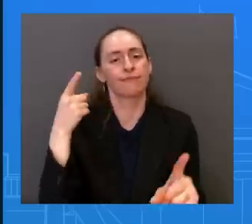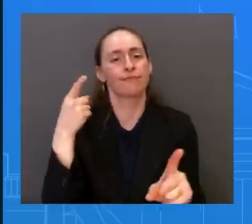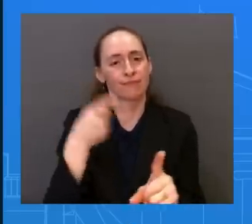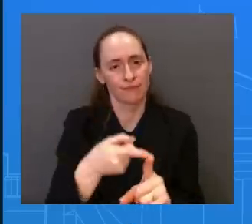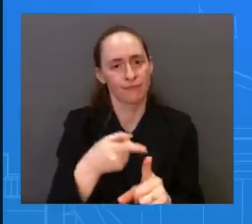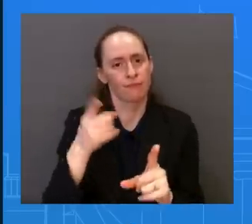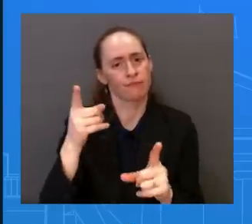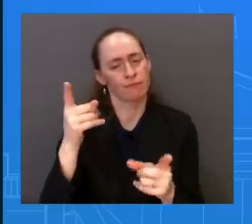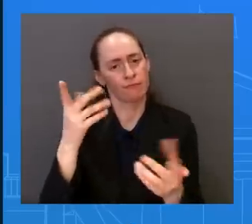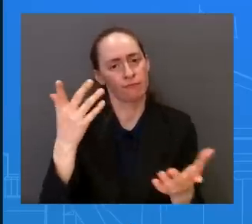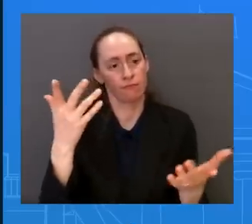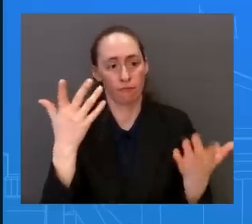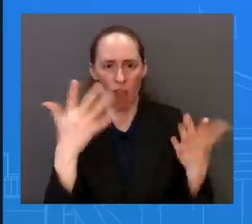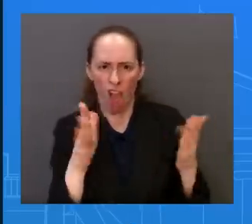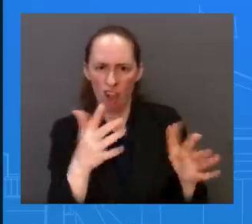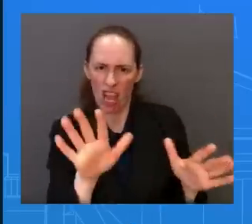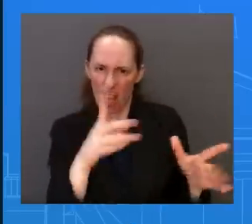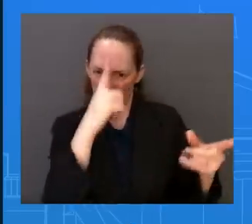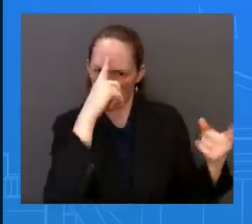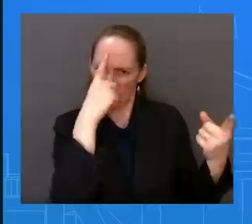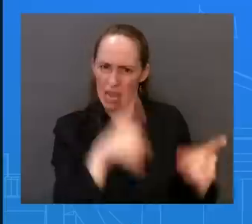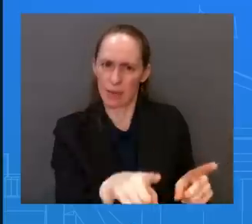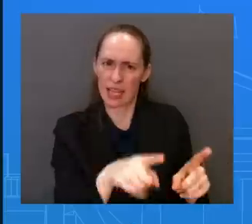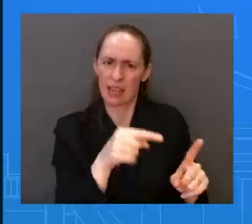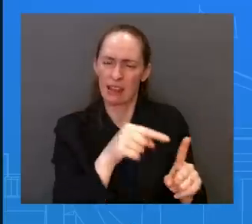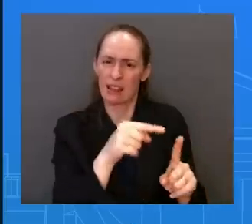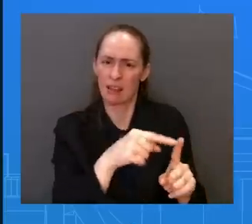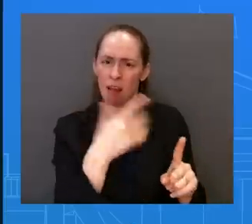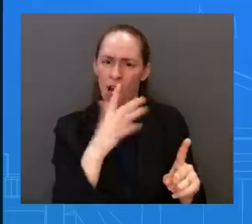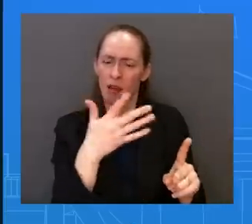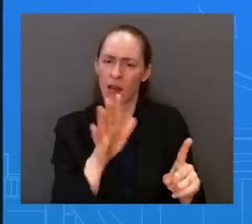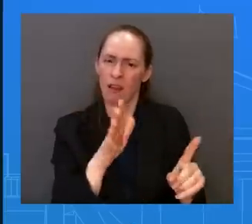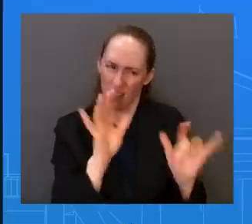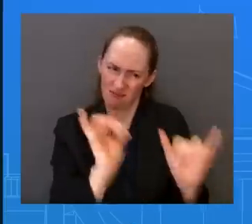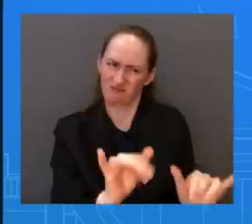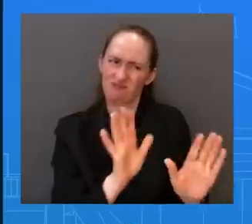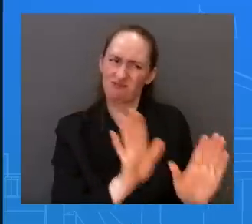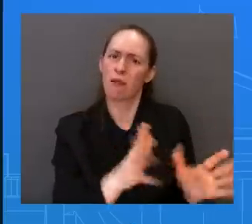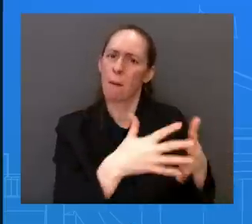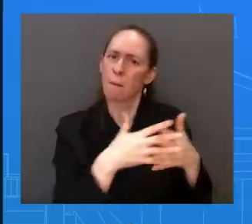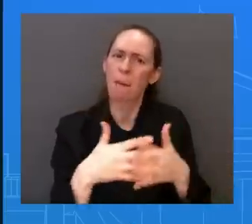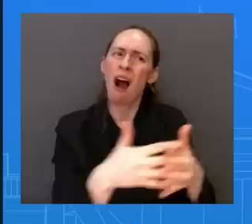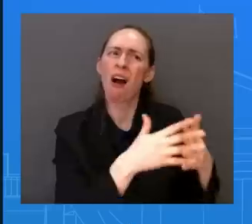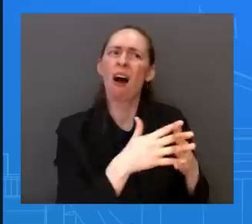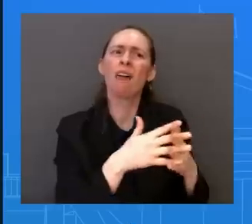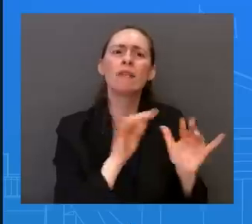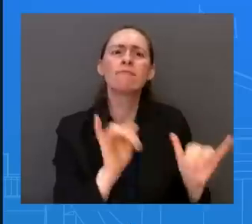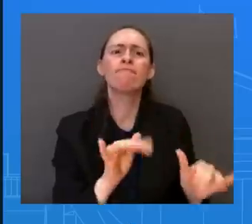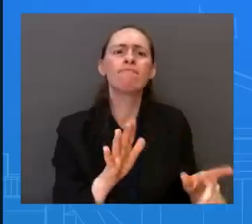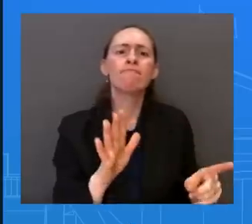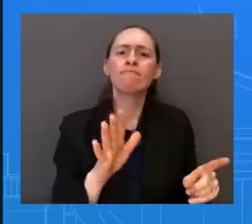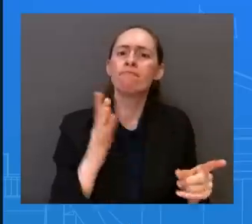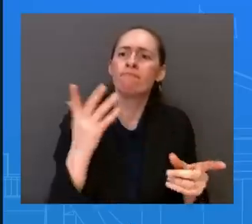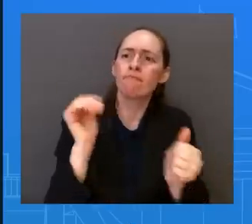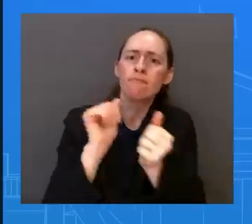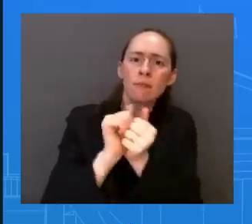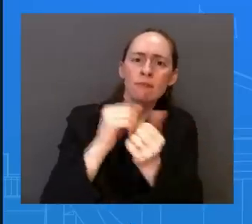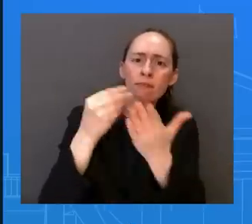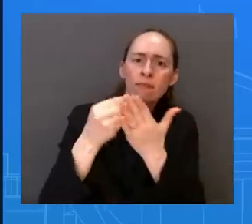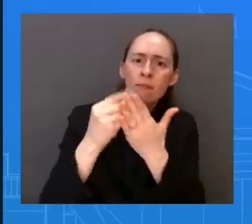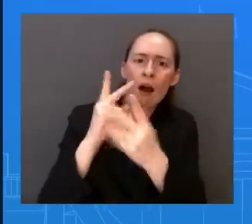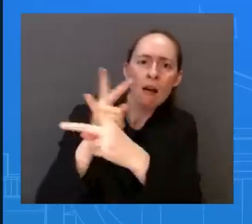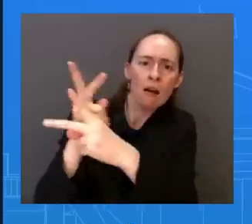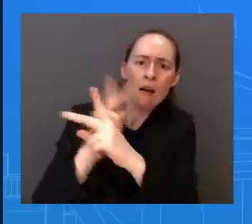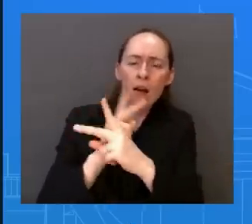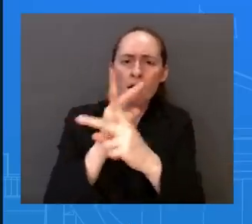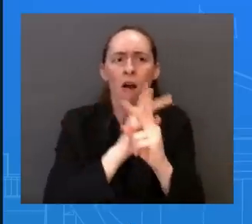an office of trust being clear that the United States will honor those obligations and will not default on its debt, is something